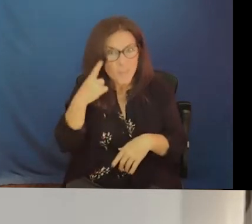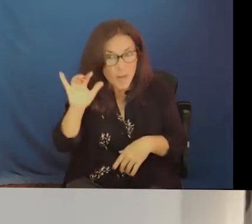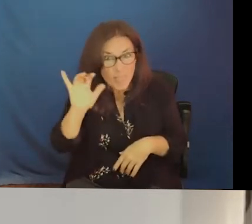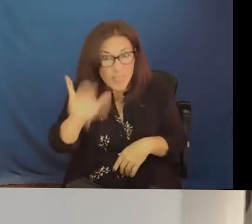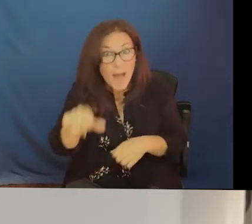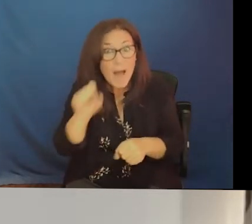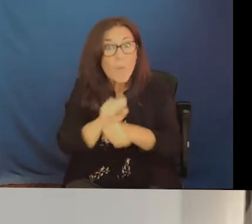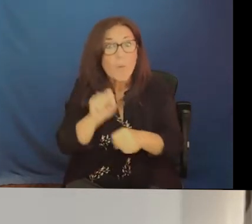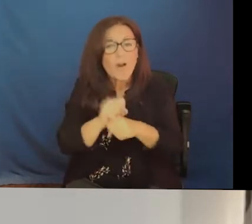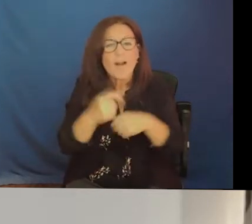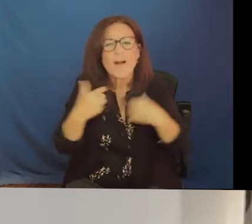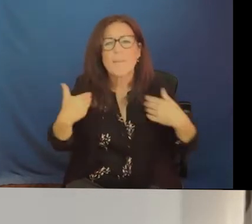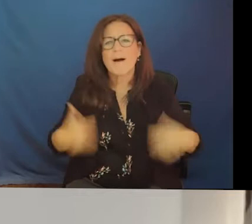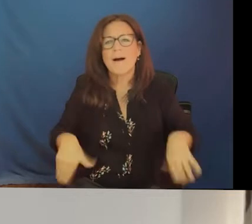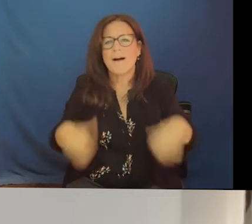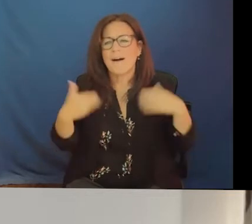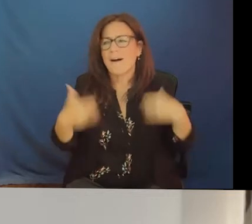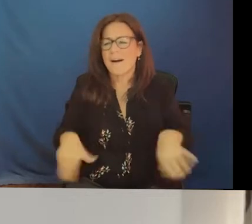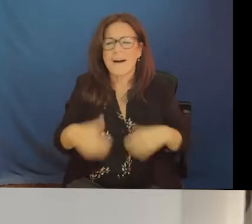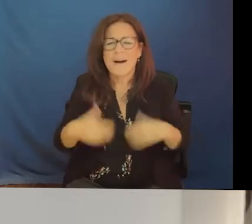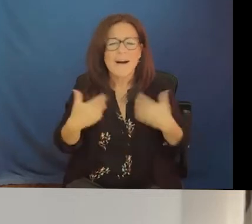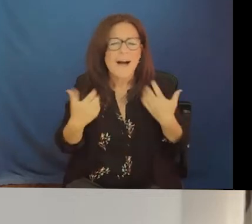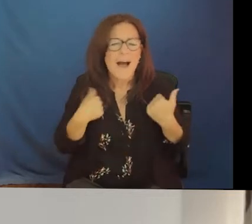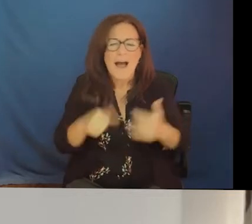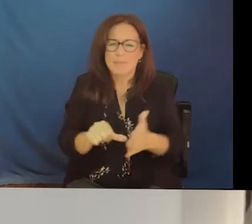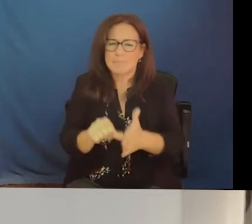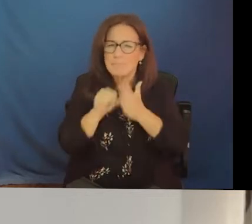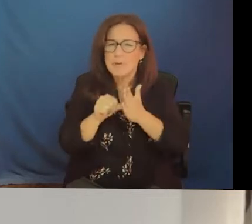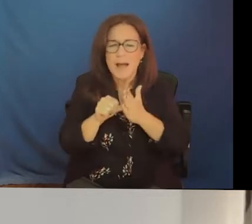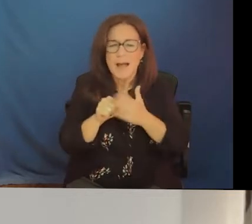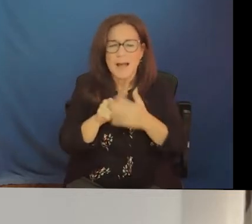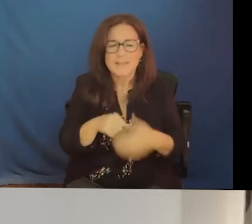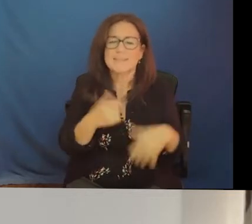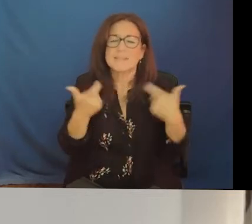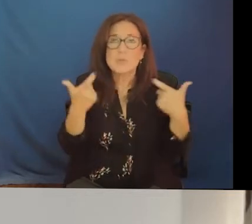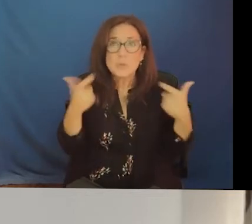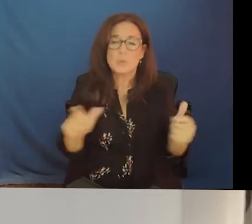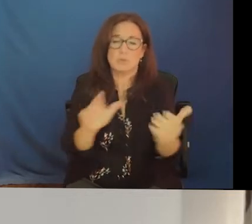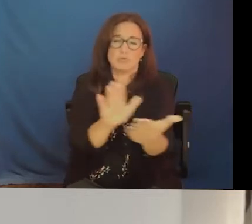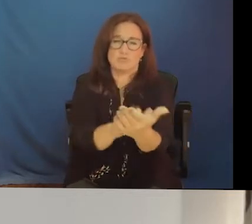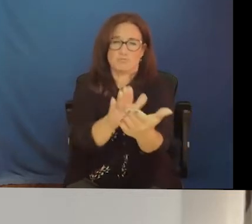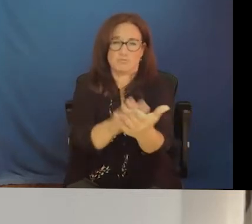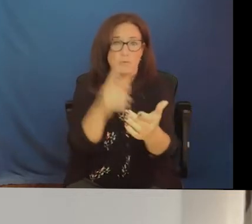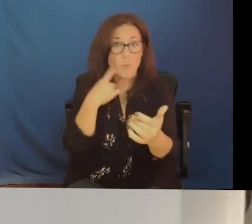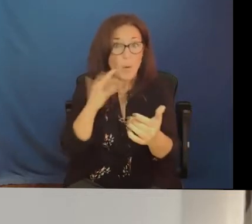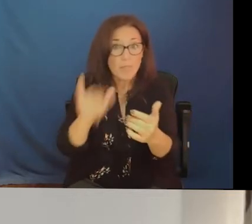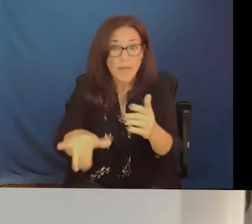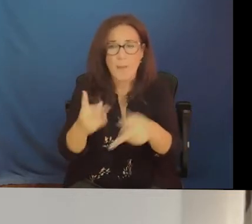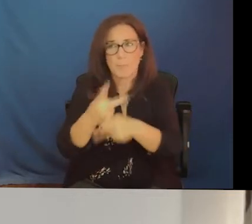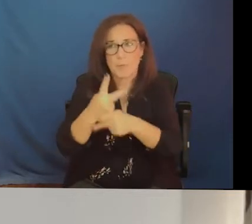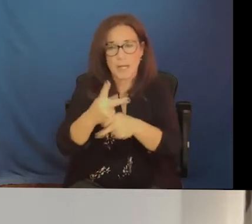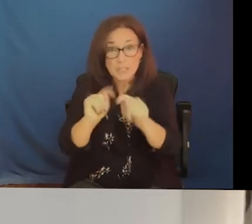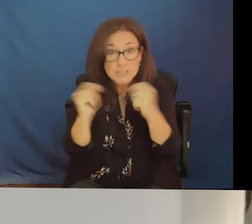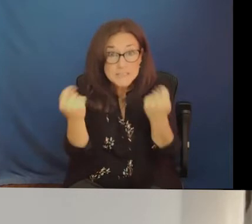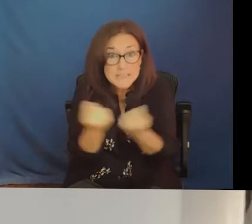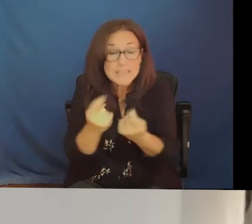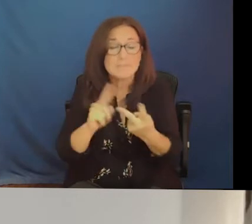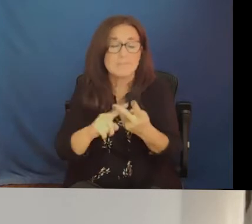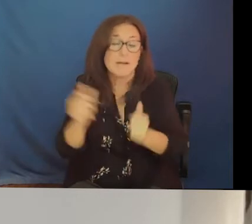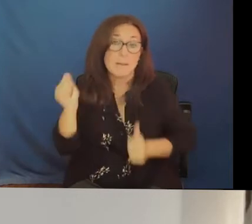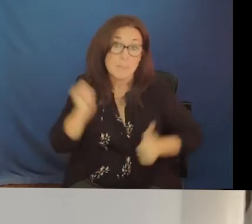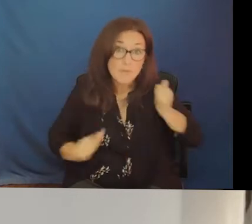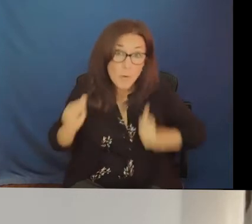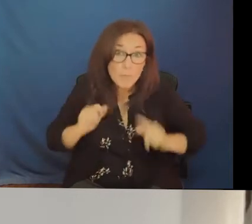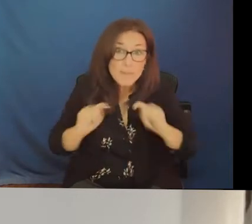appreciation and wonder for this undertaking. Huge kudos to the entire production team, the performance team.